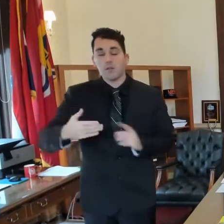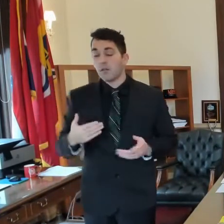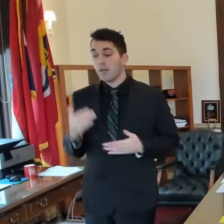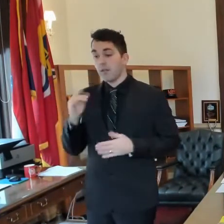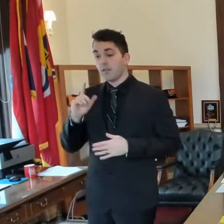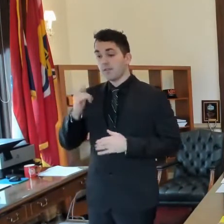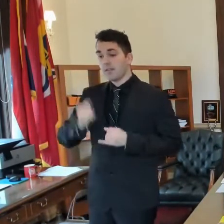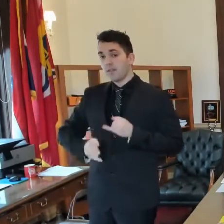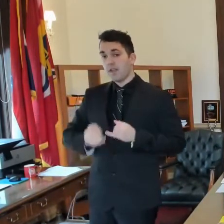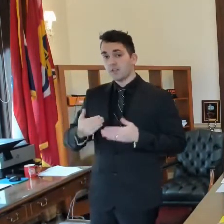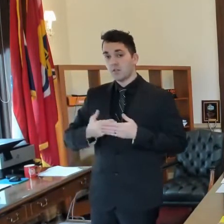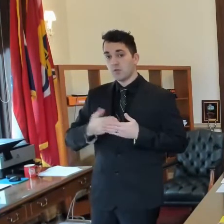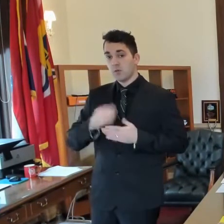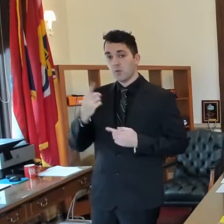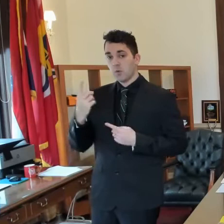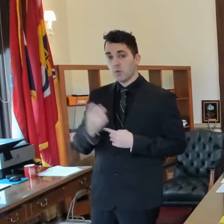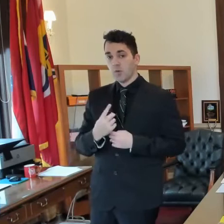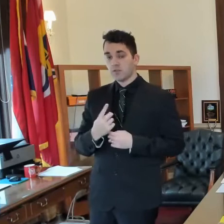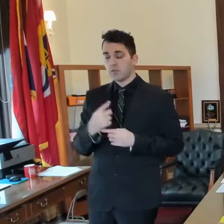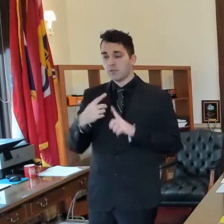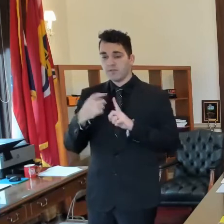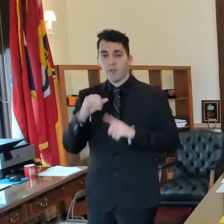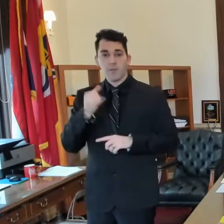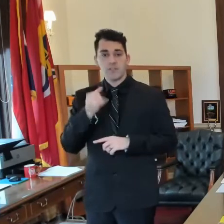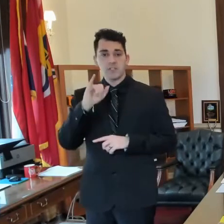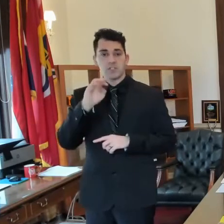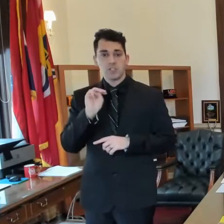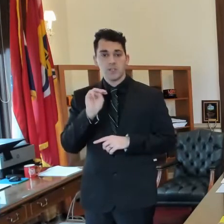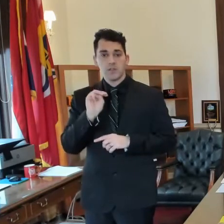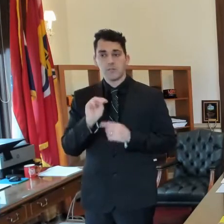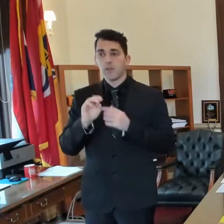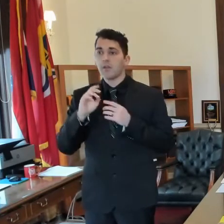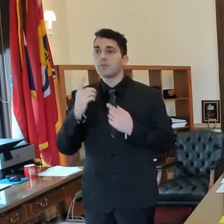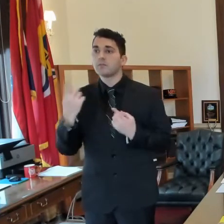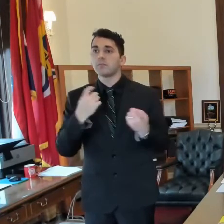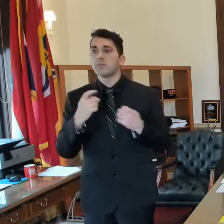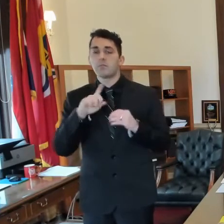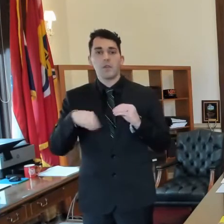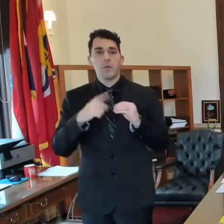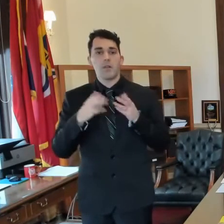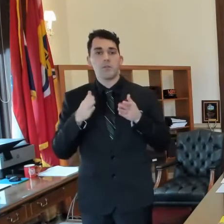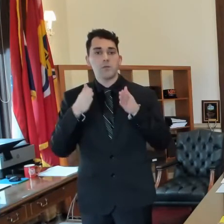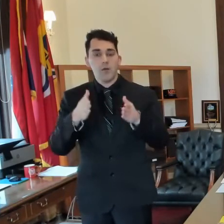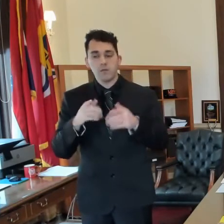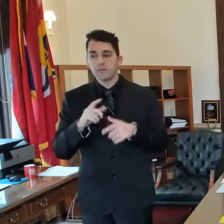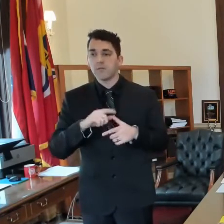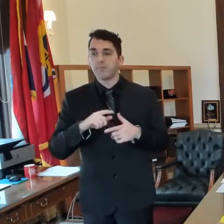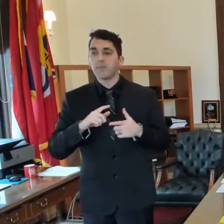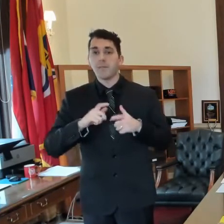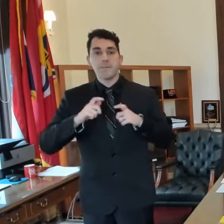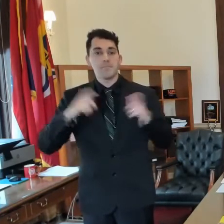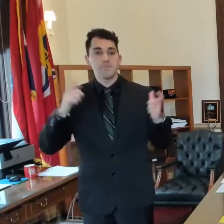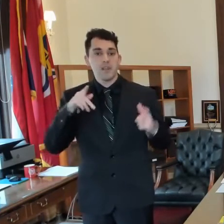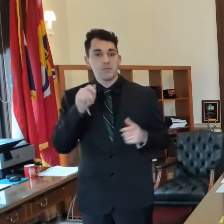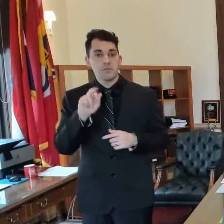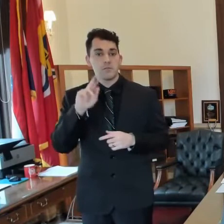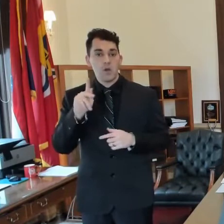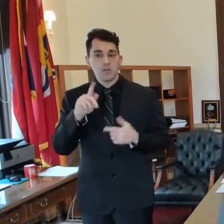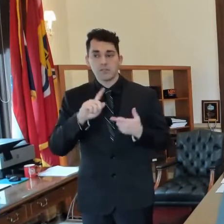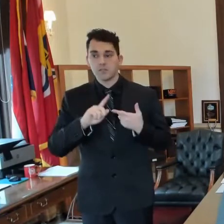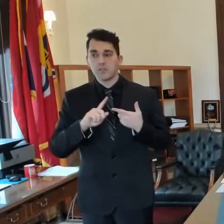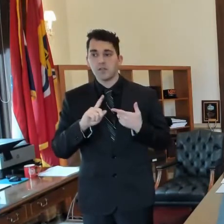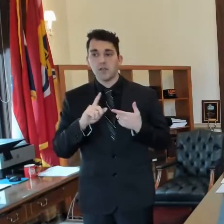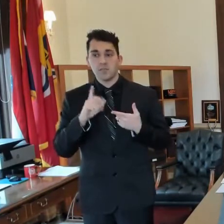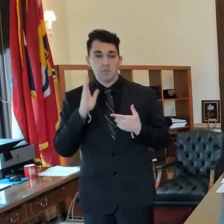from Jim, inquiring about the roads in our major parks and whether the city's going to allow them to continue to